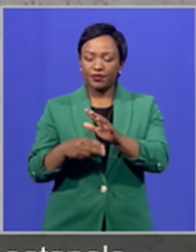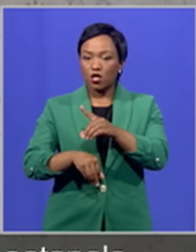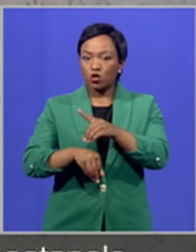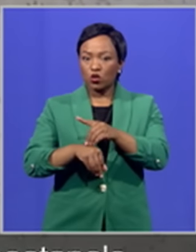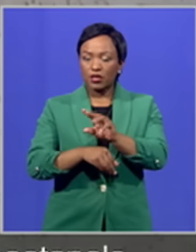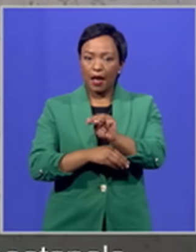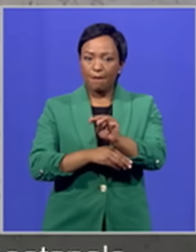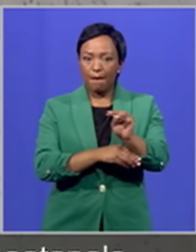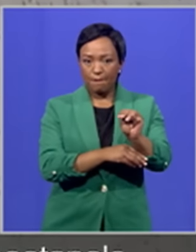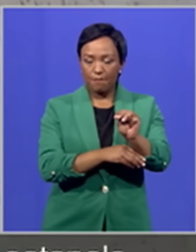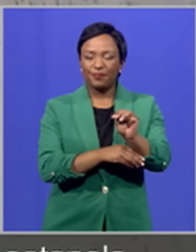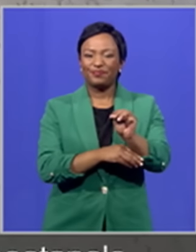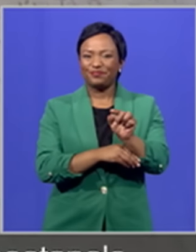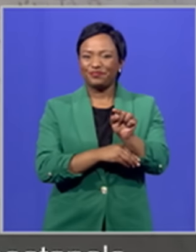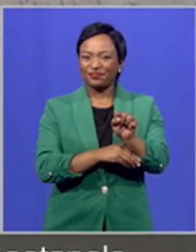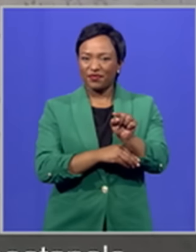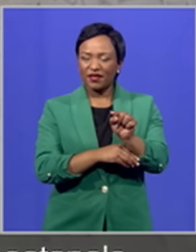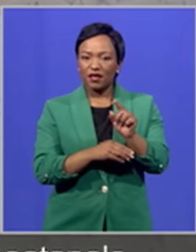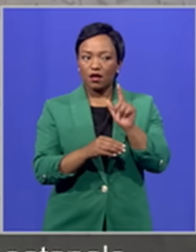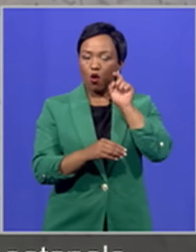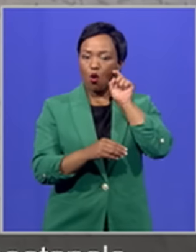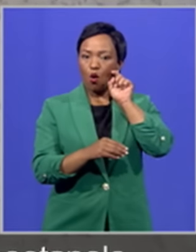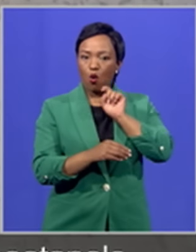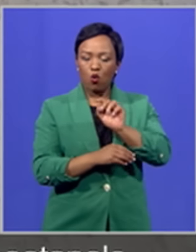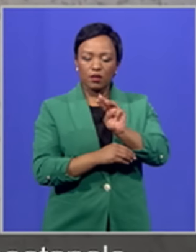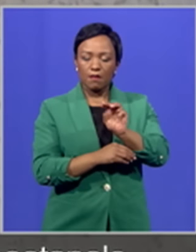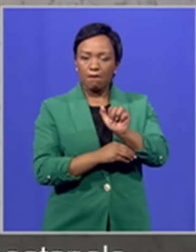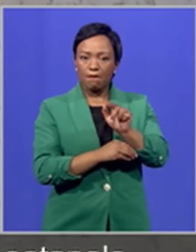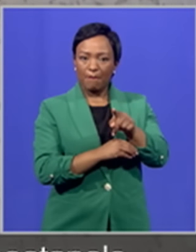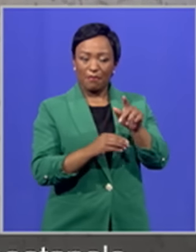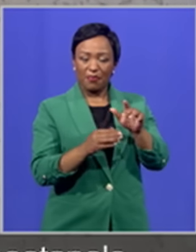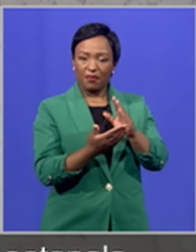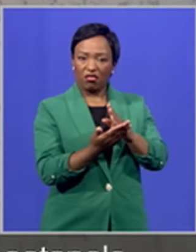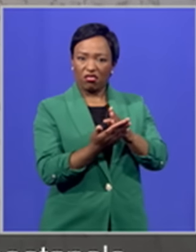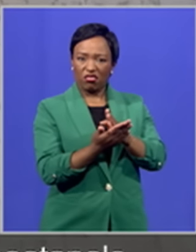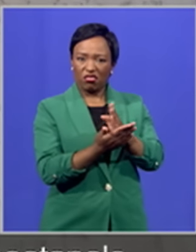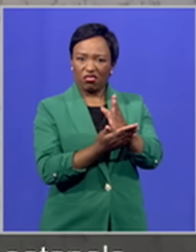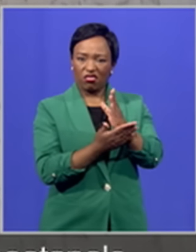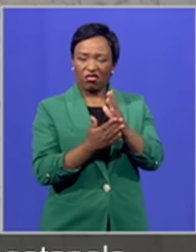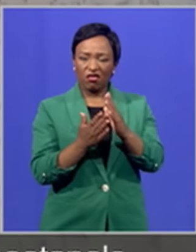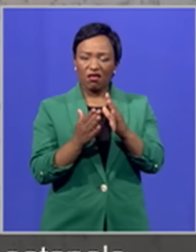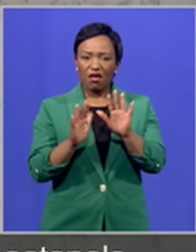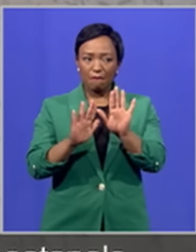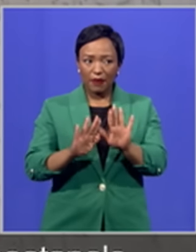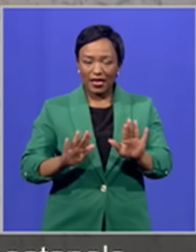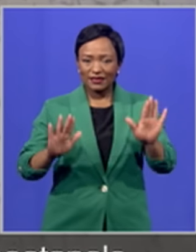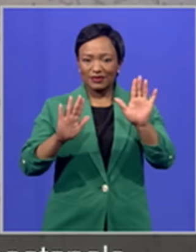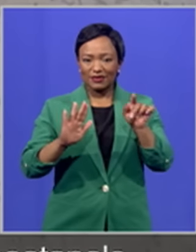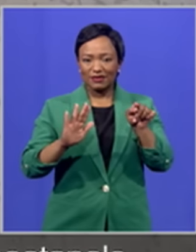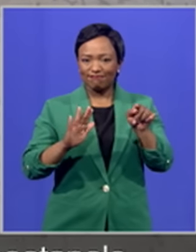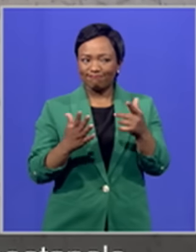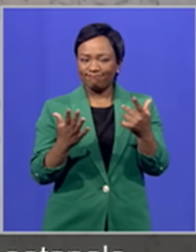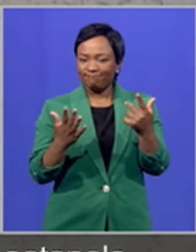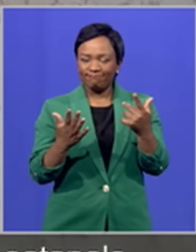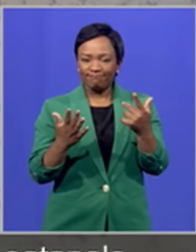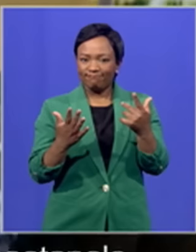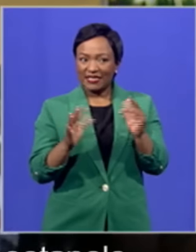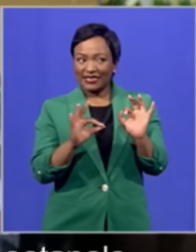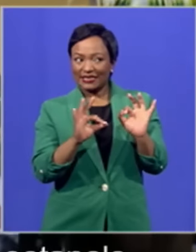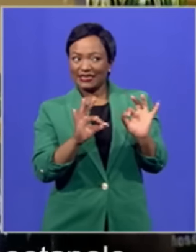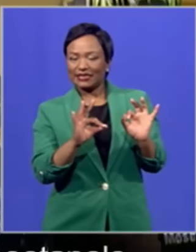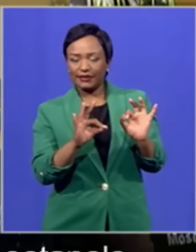that according to the roadmap and according to what we are seeing on the ground, they might not be able to go